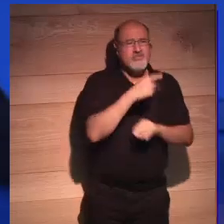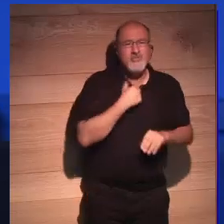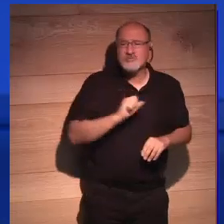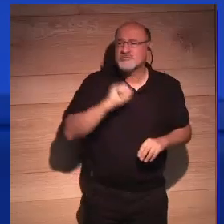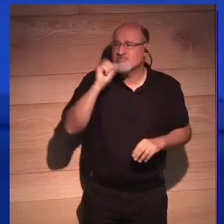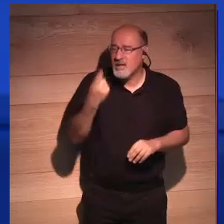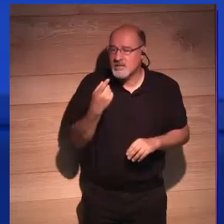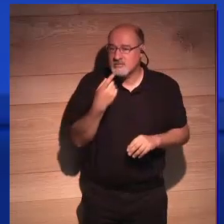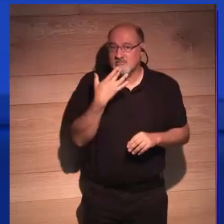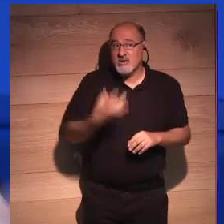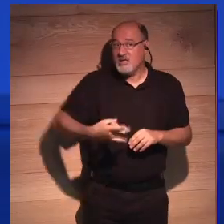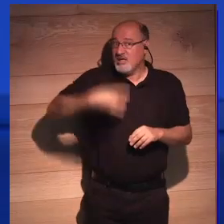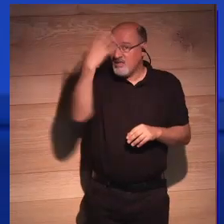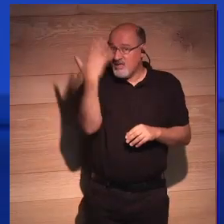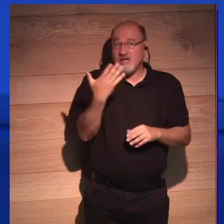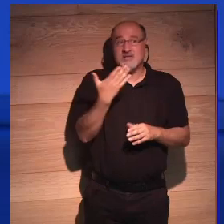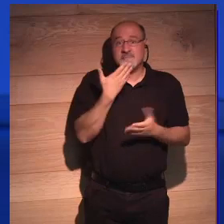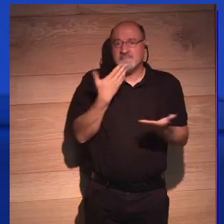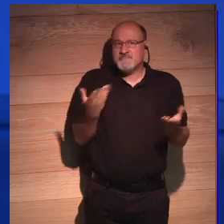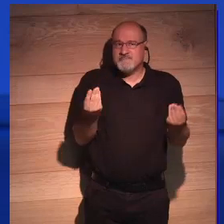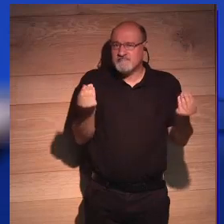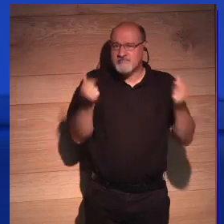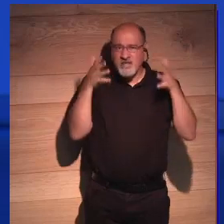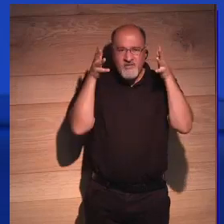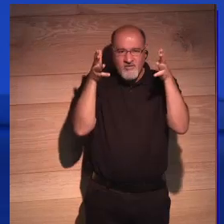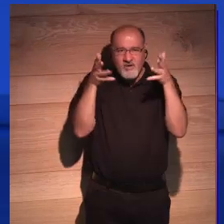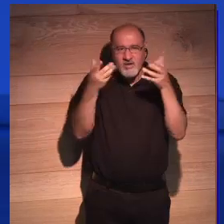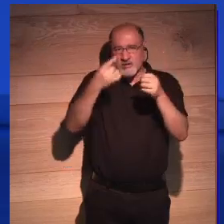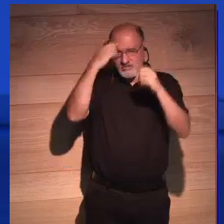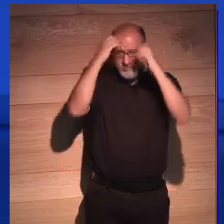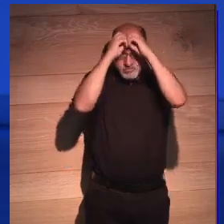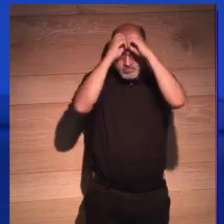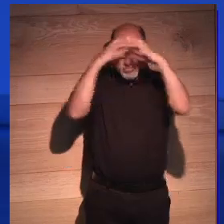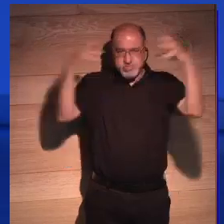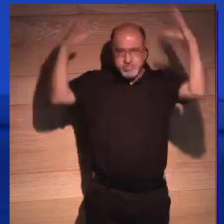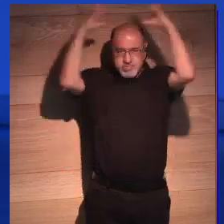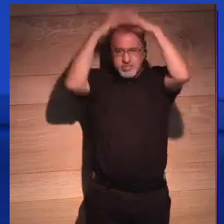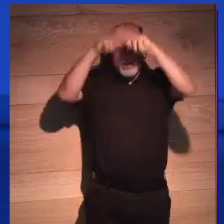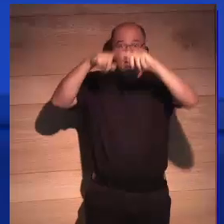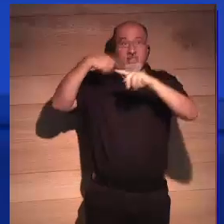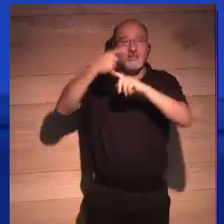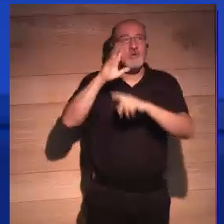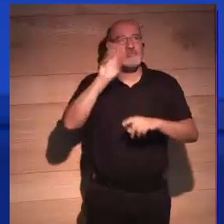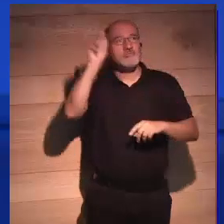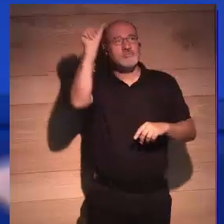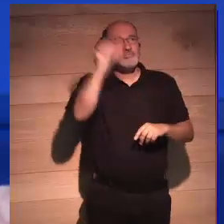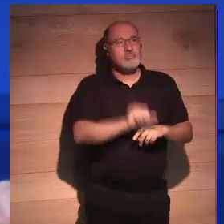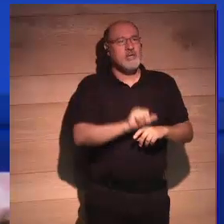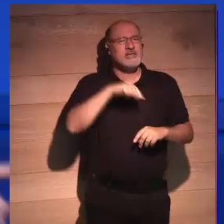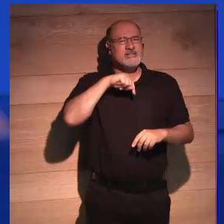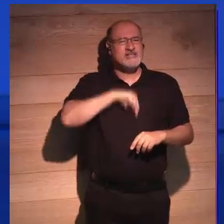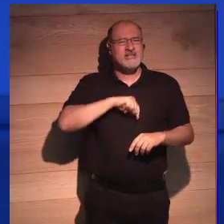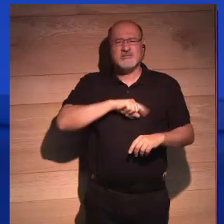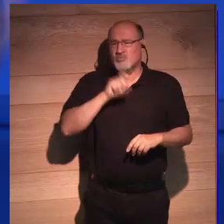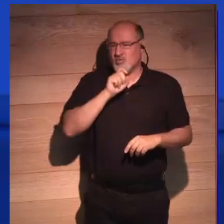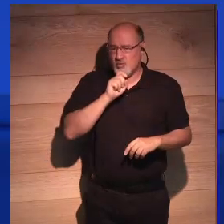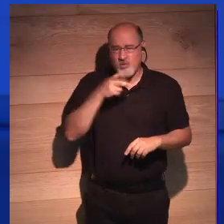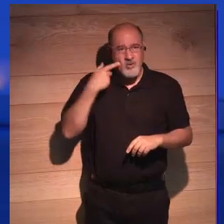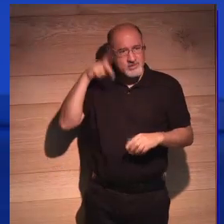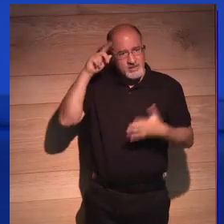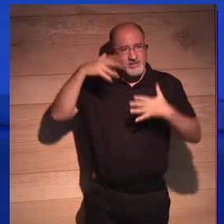were you nervous about? What things inspired you? And how do you feel after you've experienced this versus before?